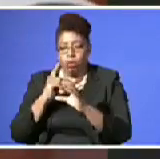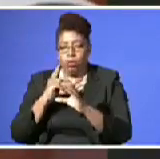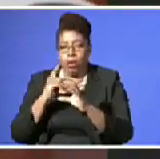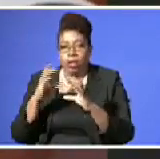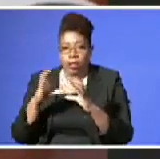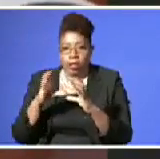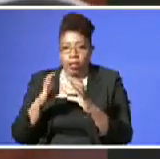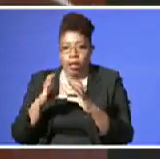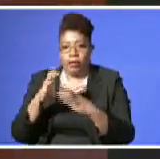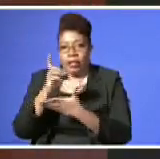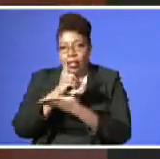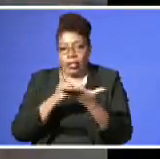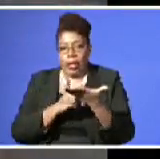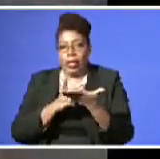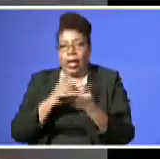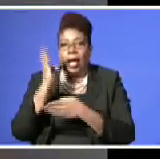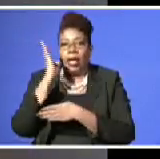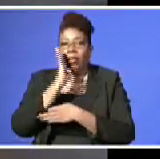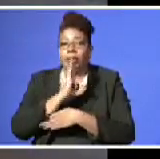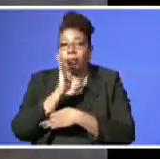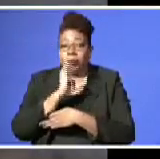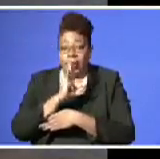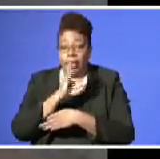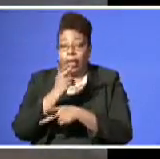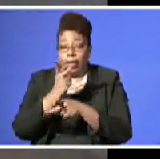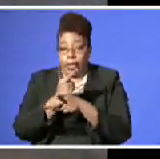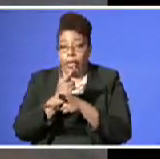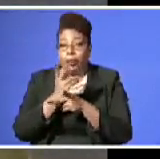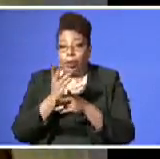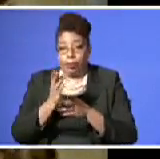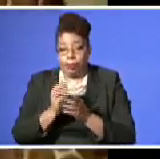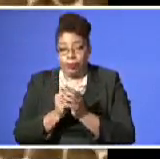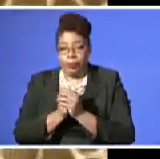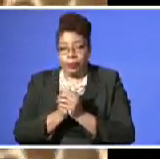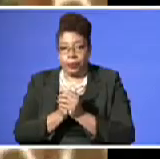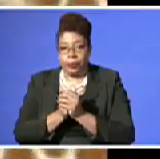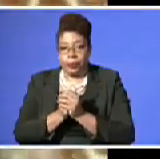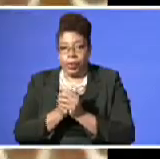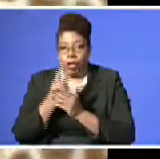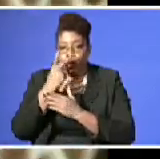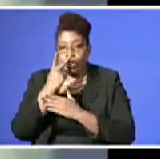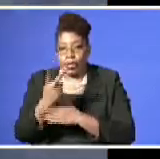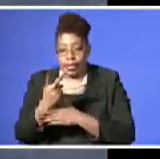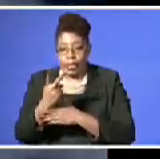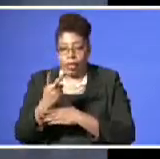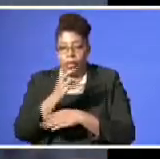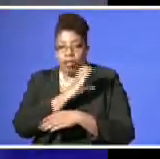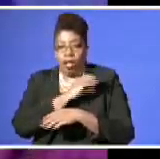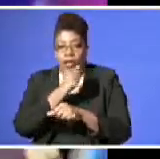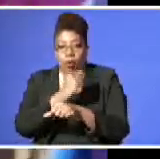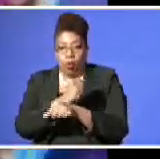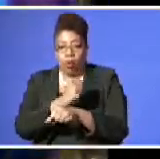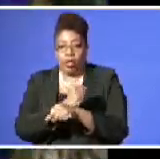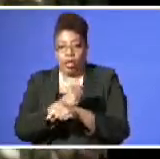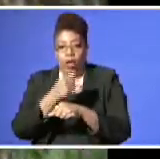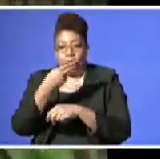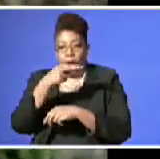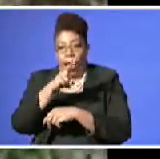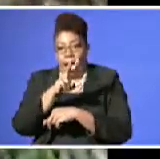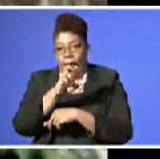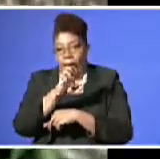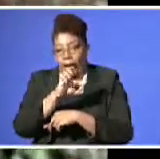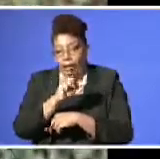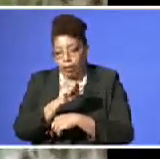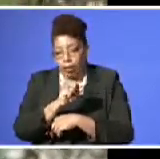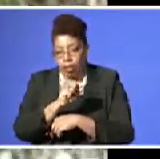permaculture designer and beekeeper. He's even seen growth in his bee colonies. You can see Charlton working with the hives to see